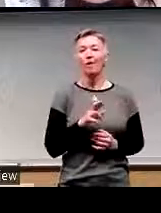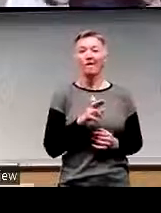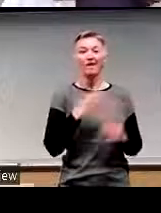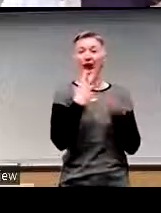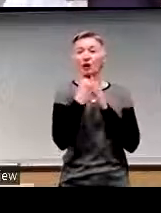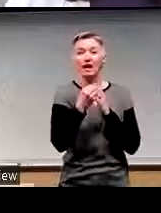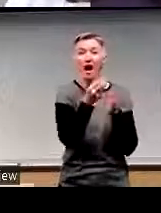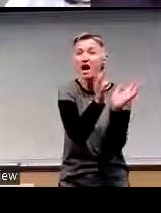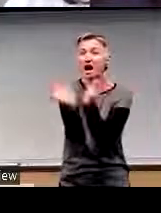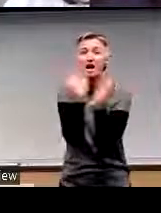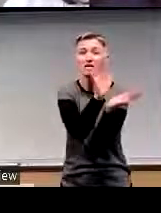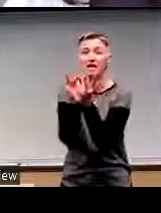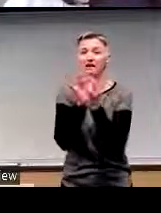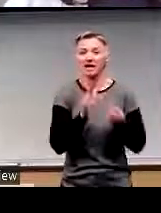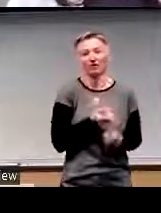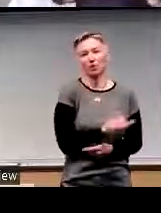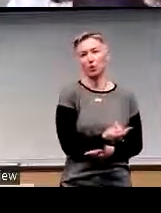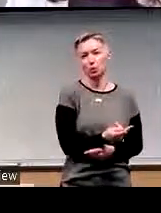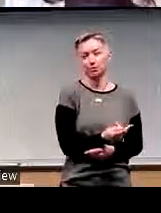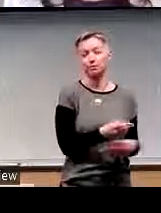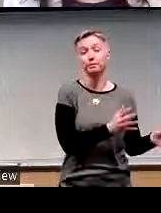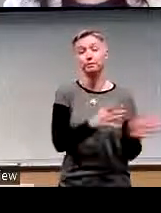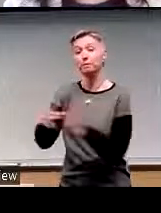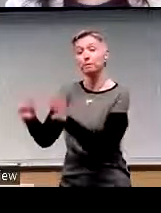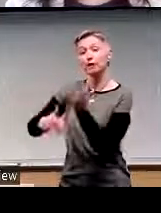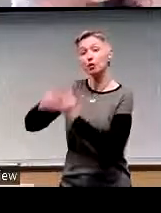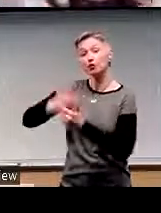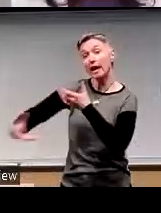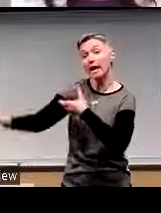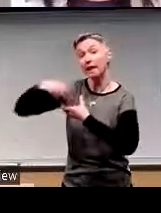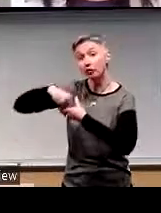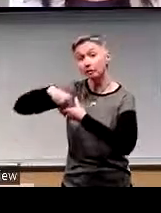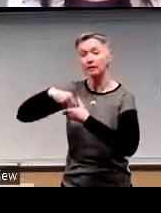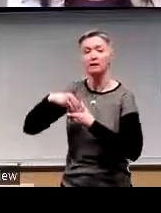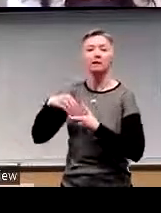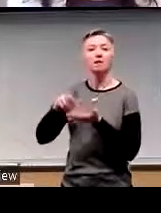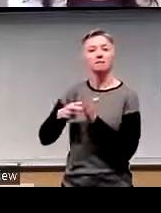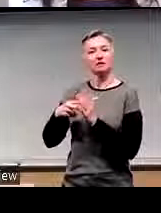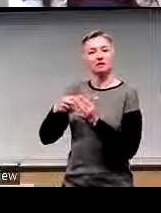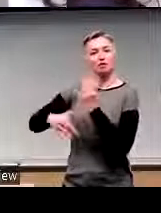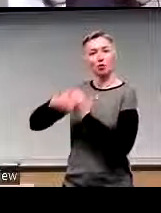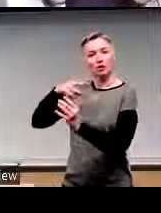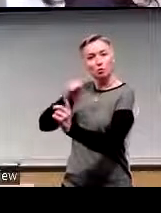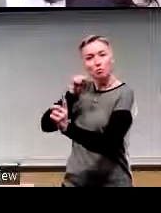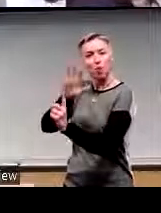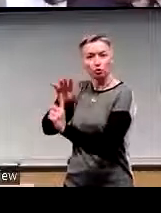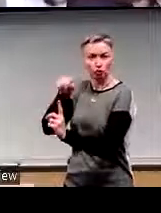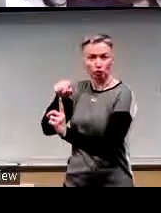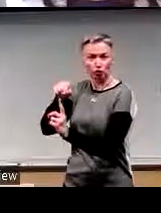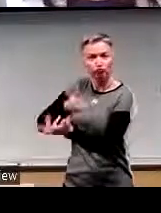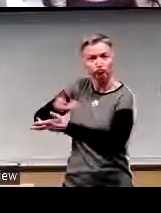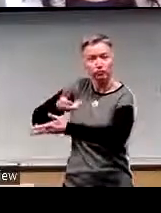contact. And social engagement refers to social exposure broadly, where